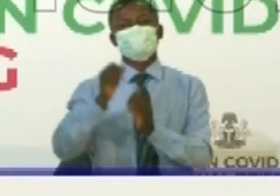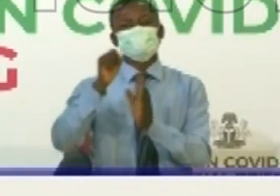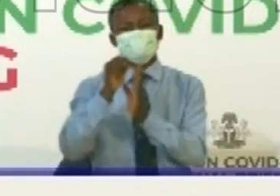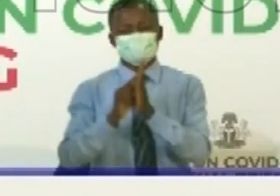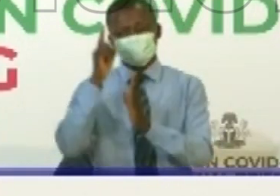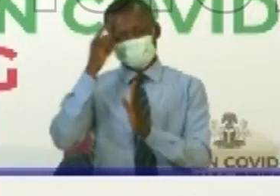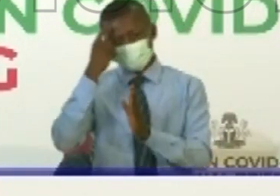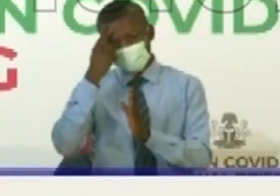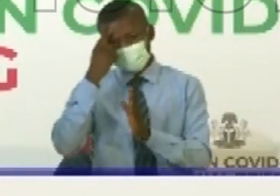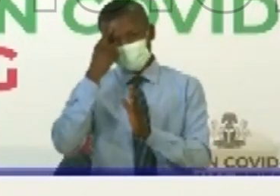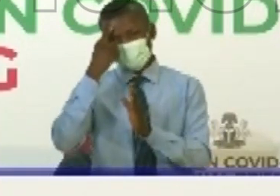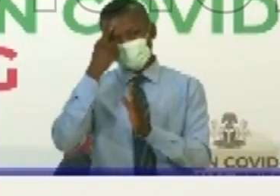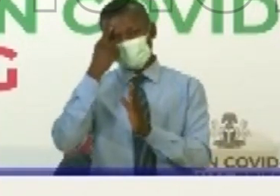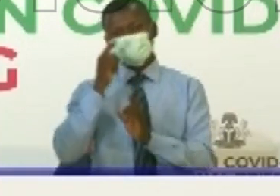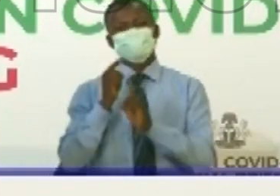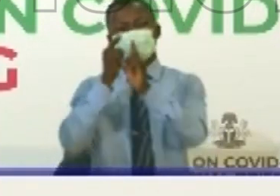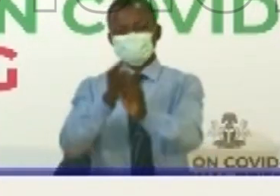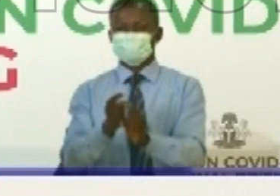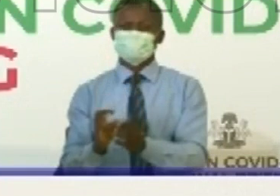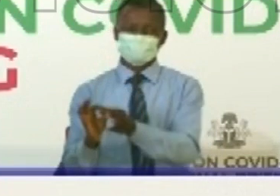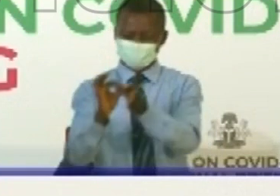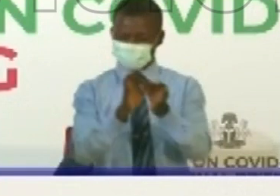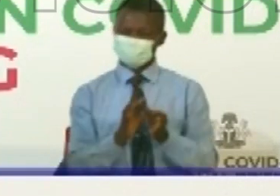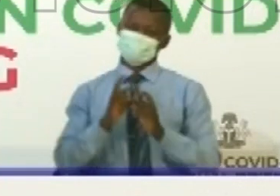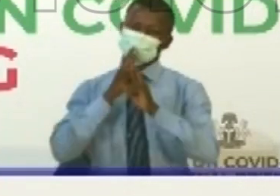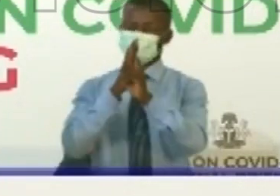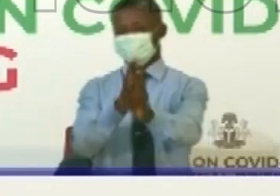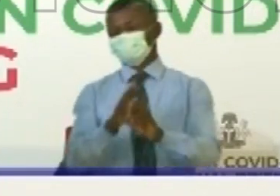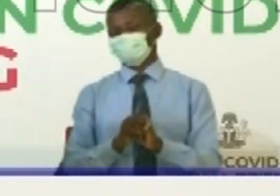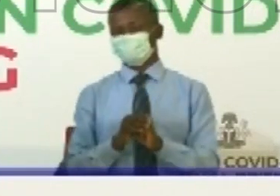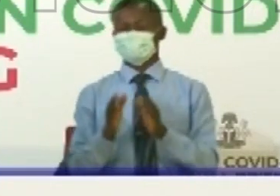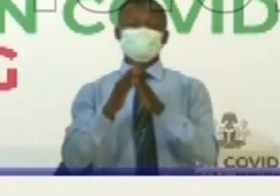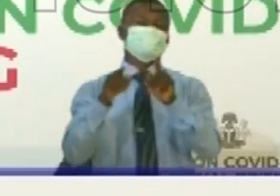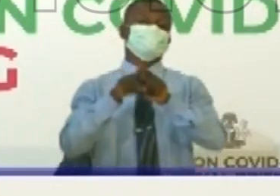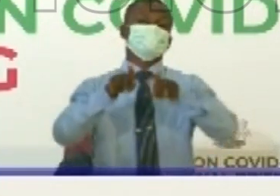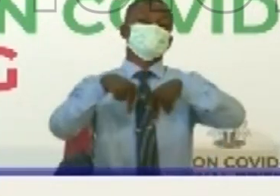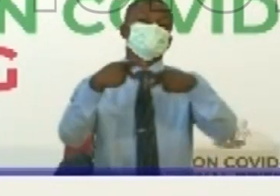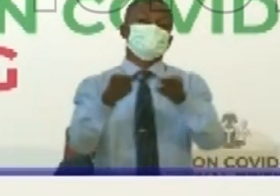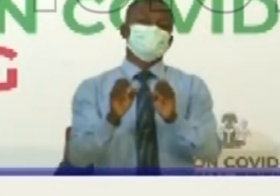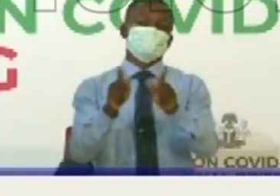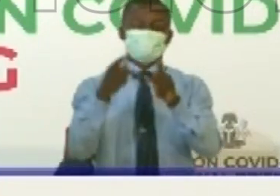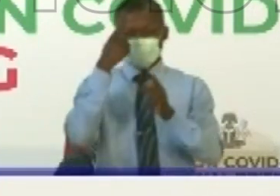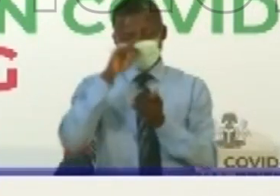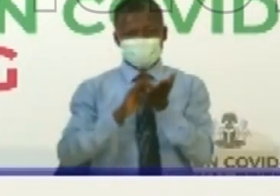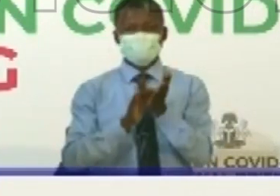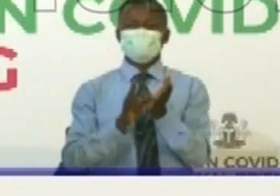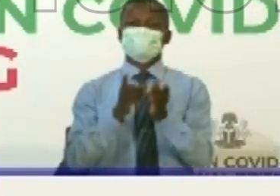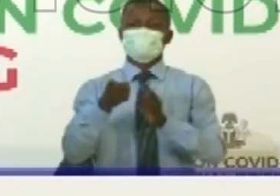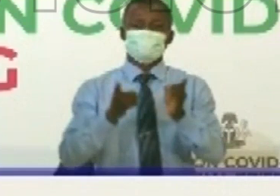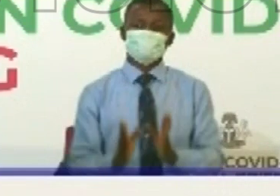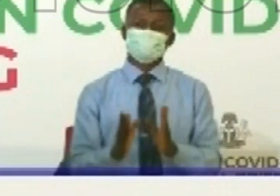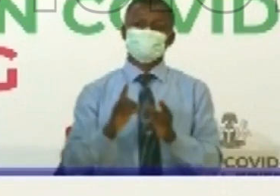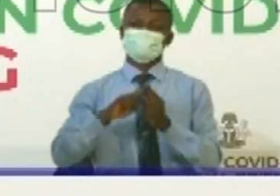a coordinated response. The meeting also provided an opportunity for the medical directors to exchange